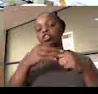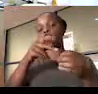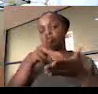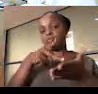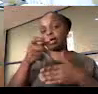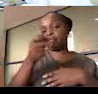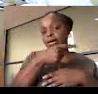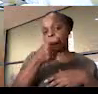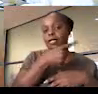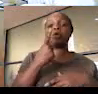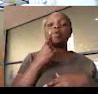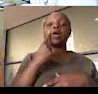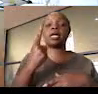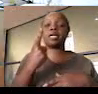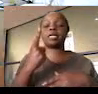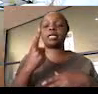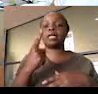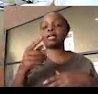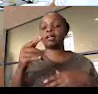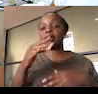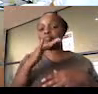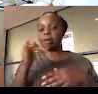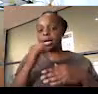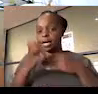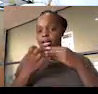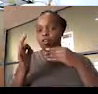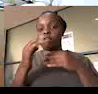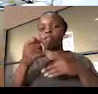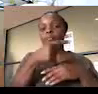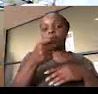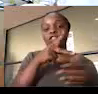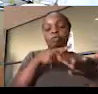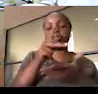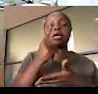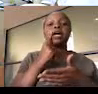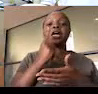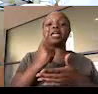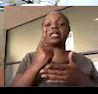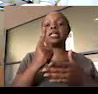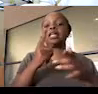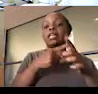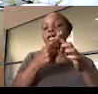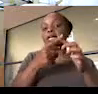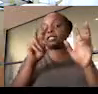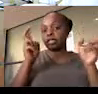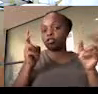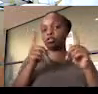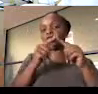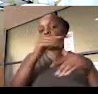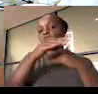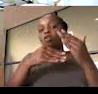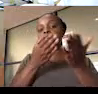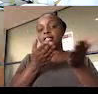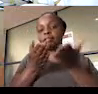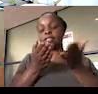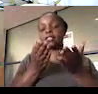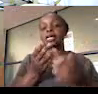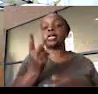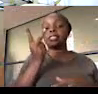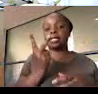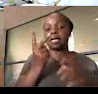is 150 per month. Wow. Yes. So the 150, the reason why we are saying couples 18 to